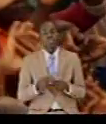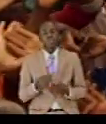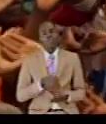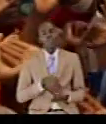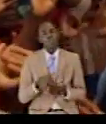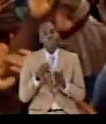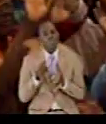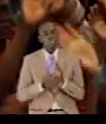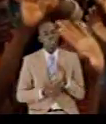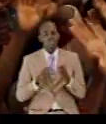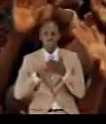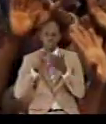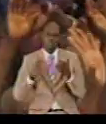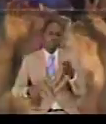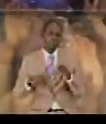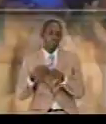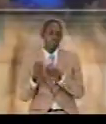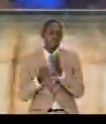Weariness gone.